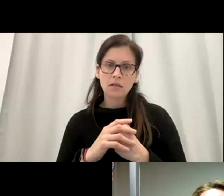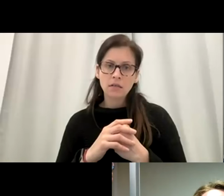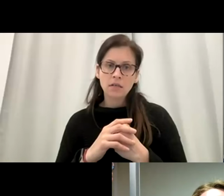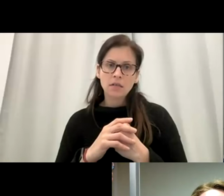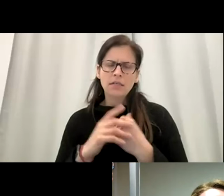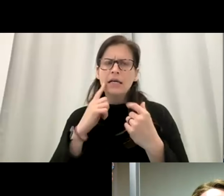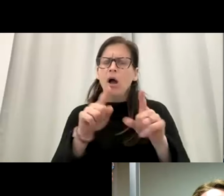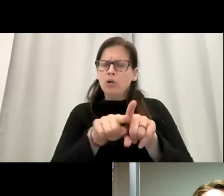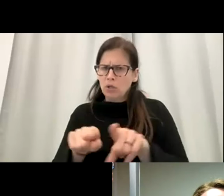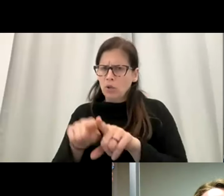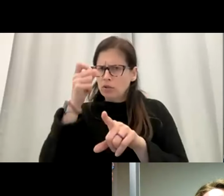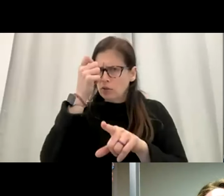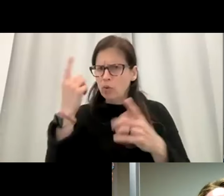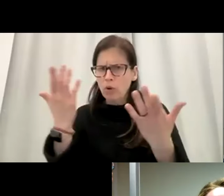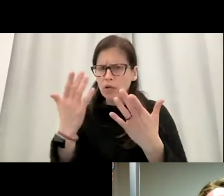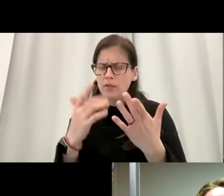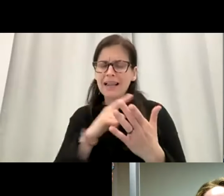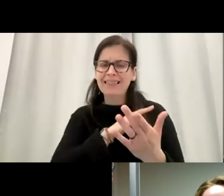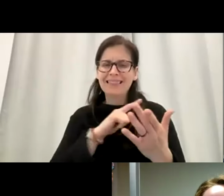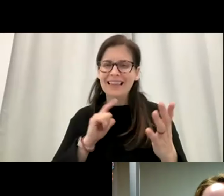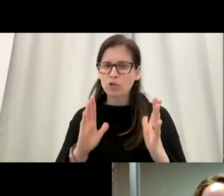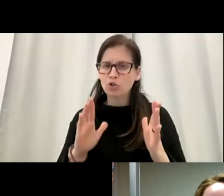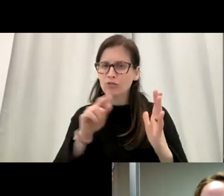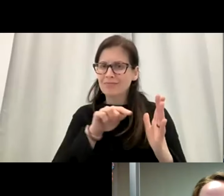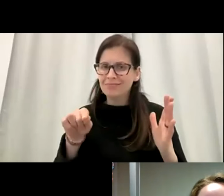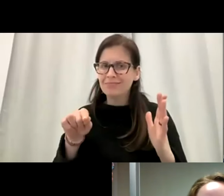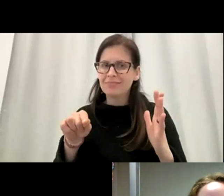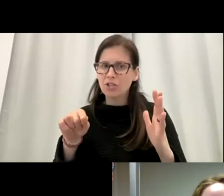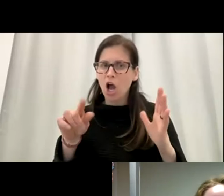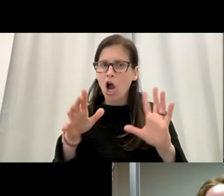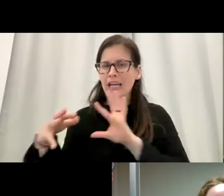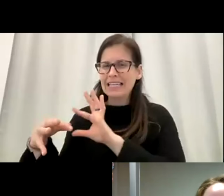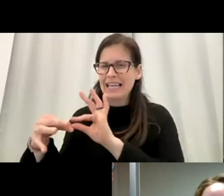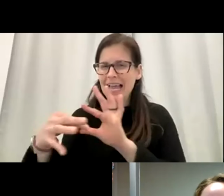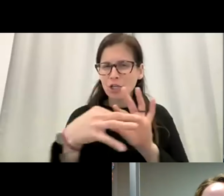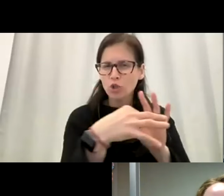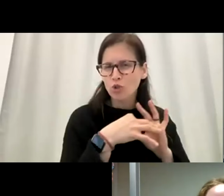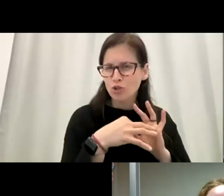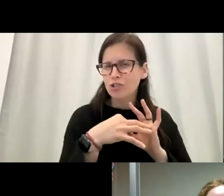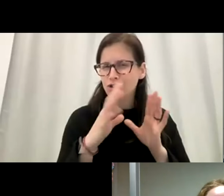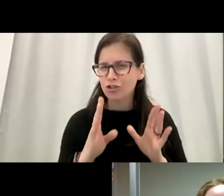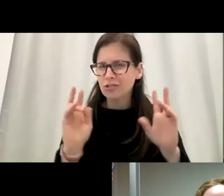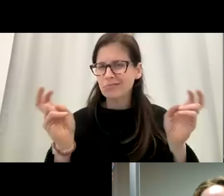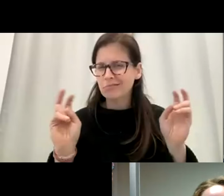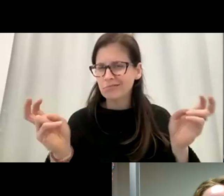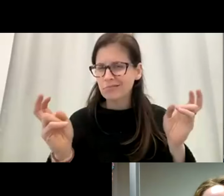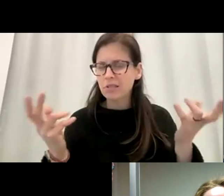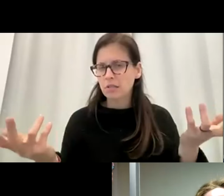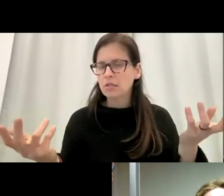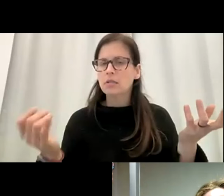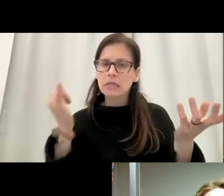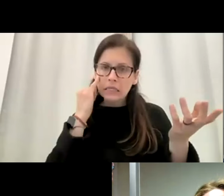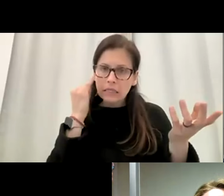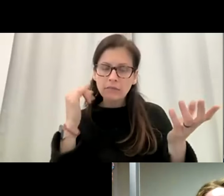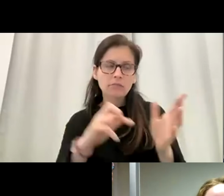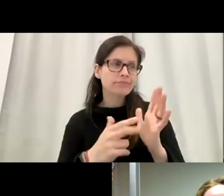I think it's also understanding that legislators are by nature connectors to other people. So, you know, whether it's going